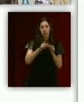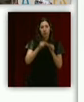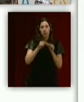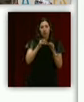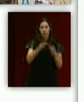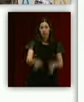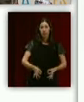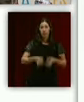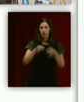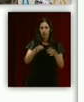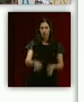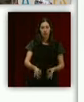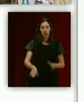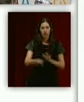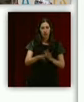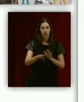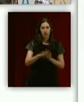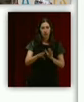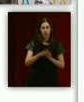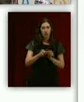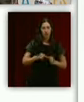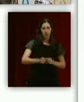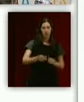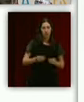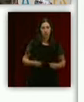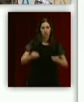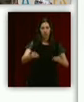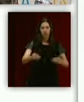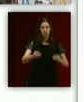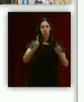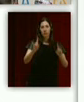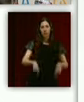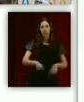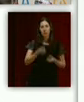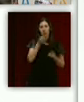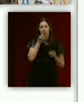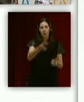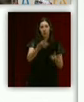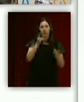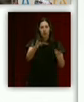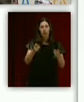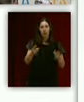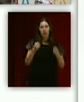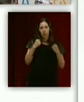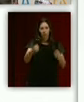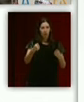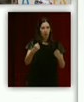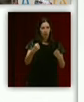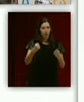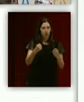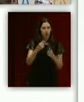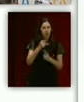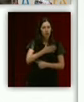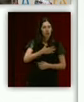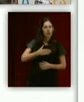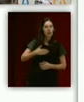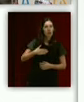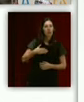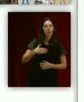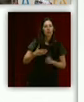against the walker. So there are many issues that we take into account in simulations that